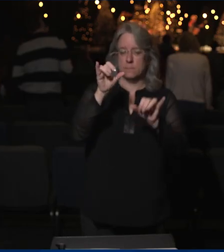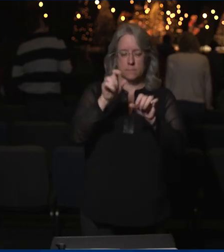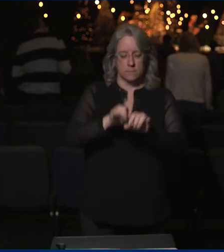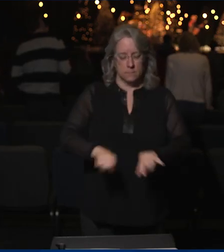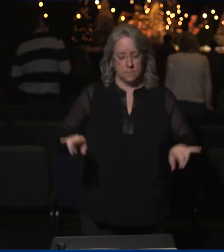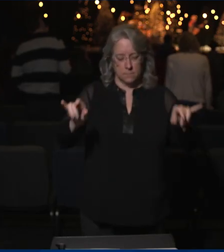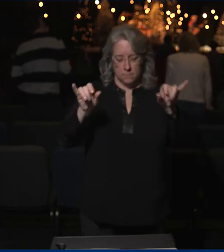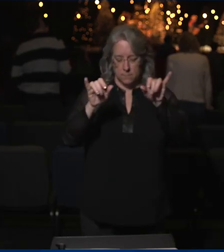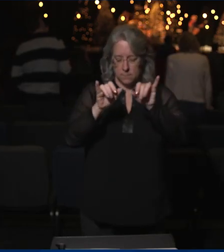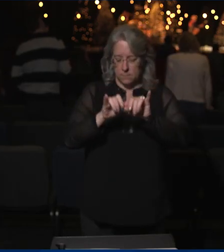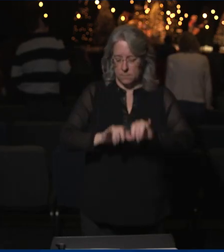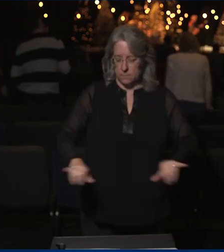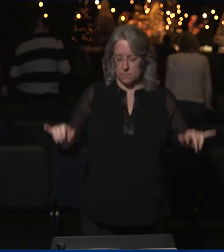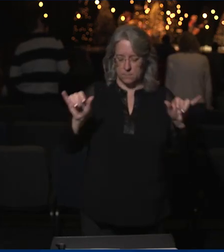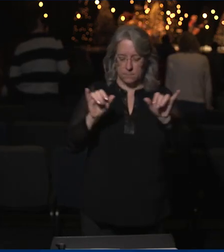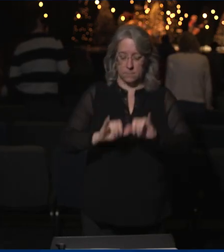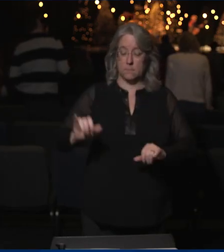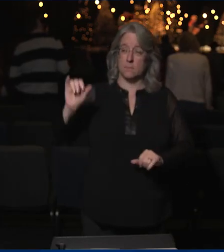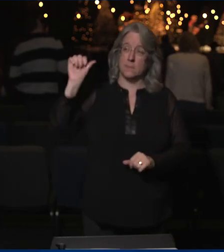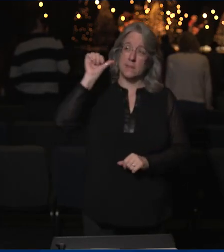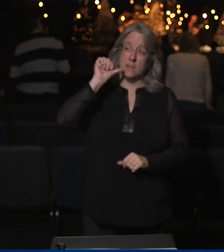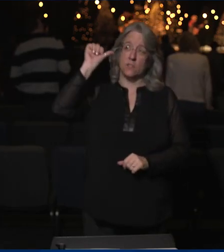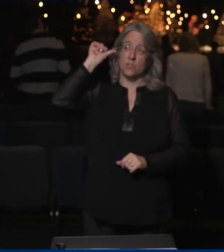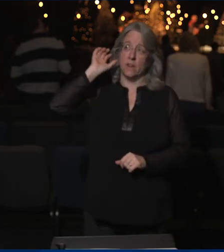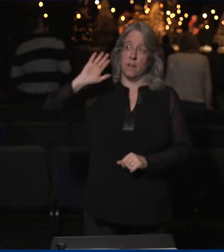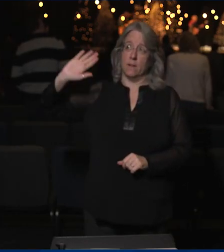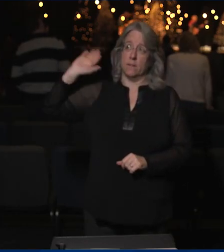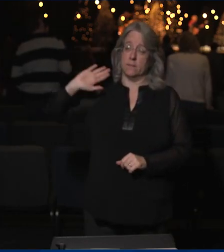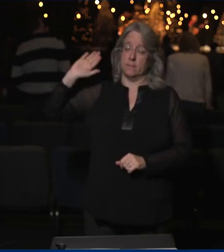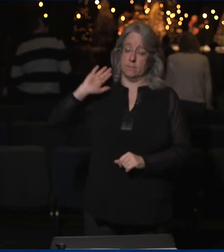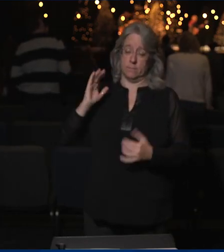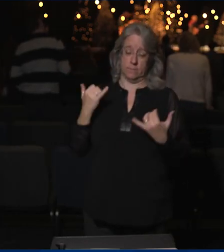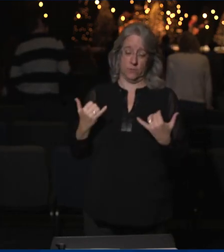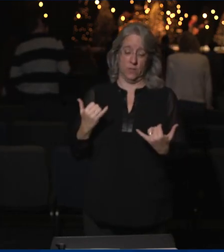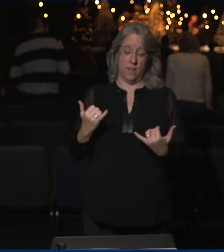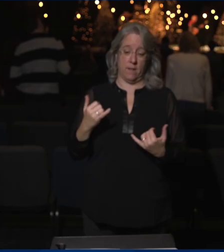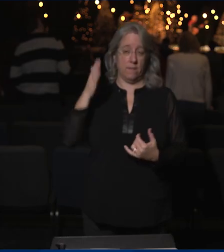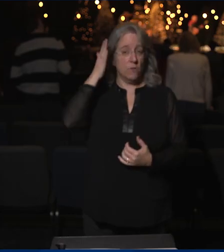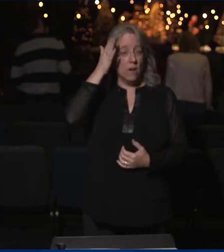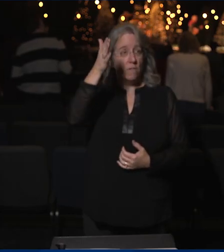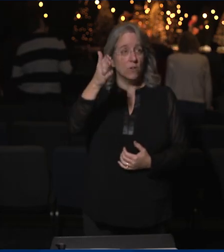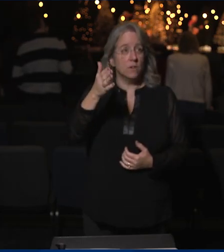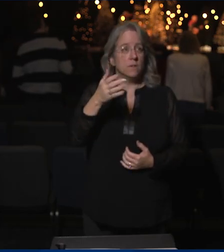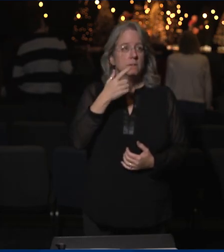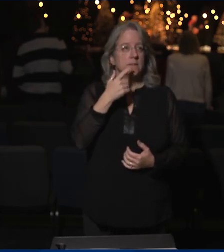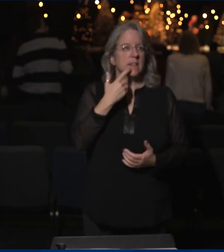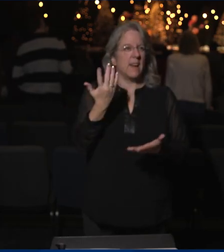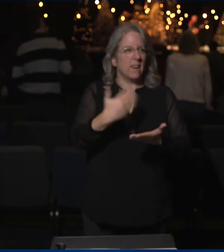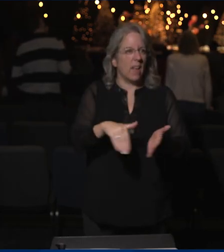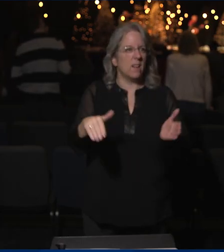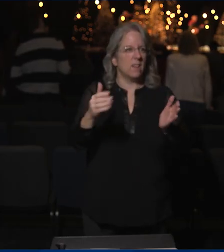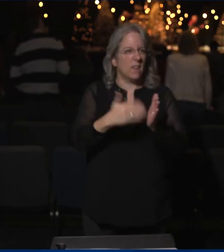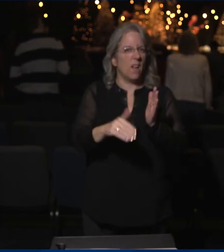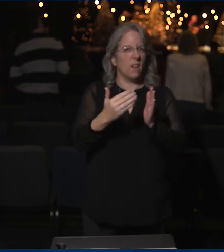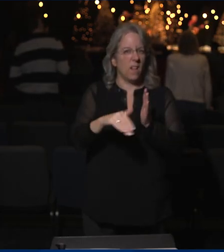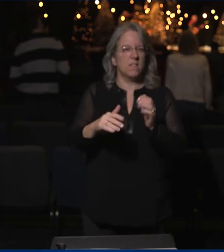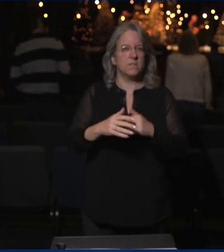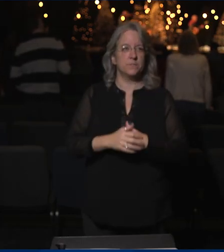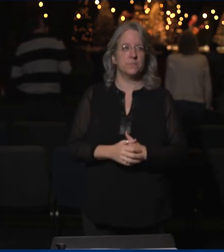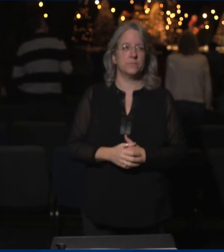yesterday, today, forever. We just sing that over again. You are the same